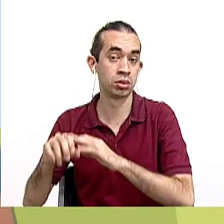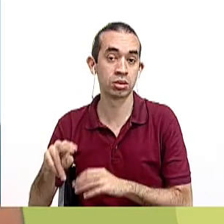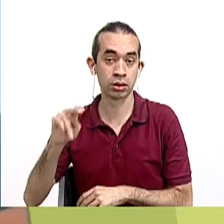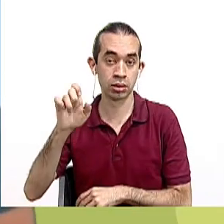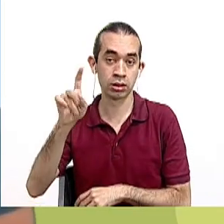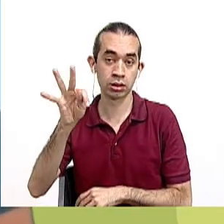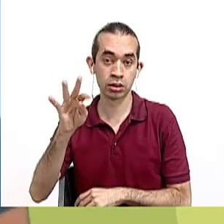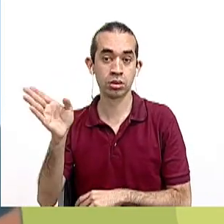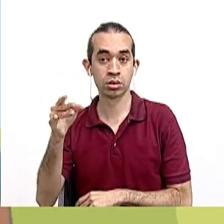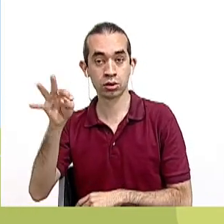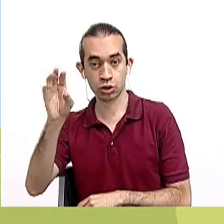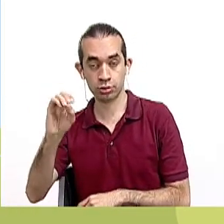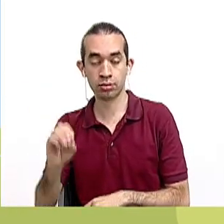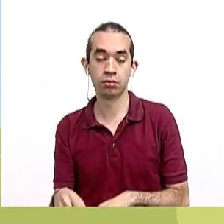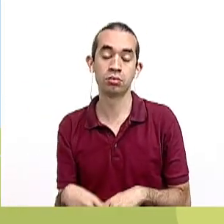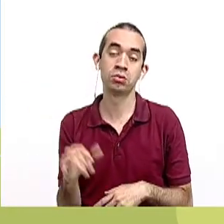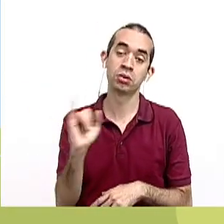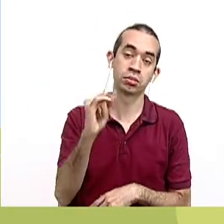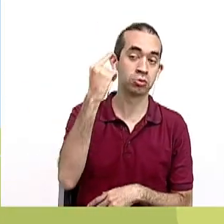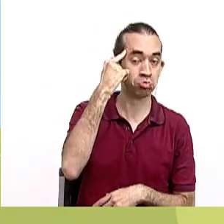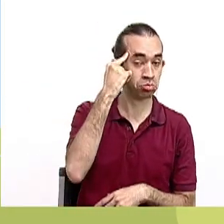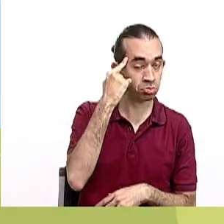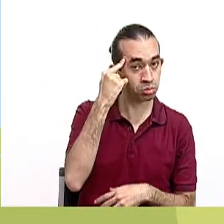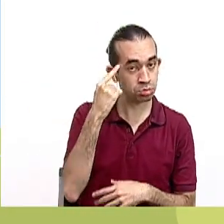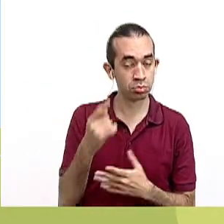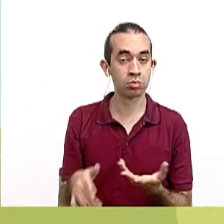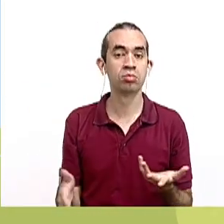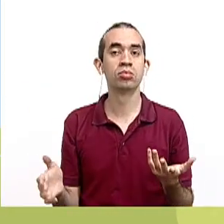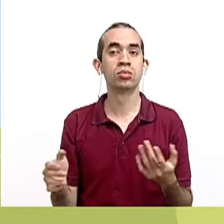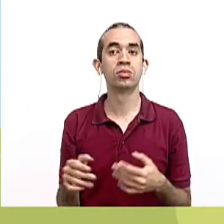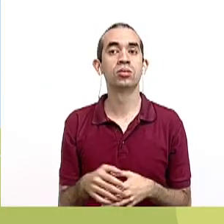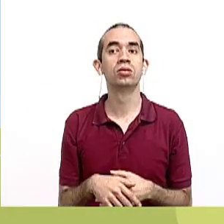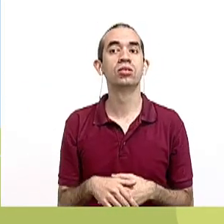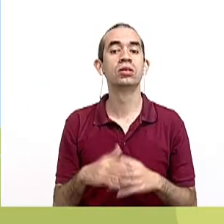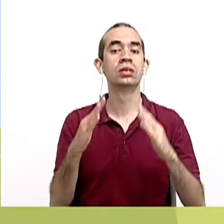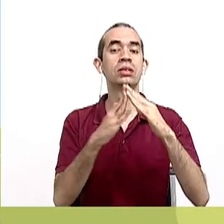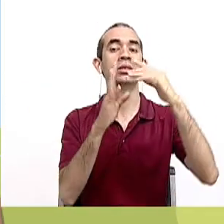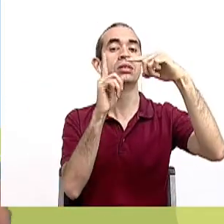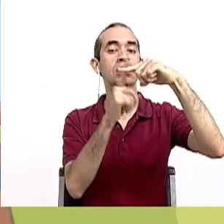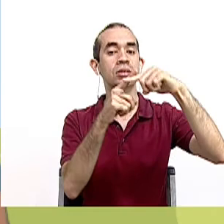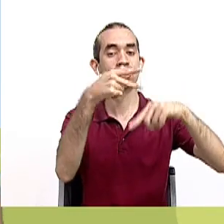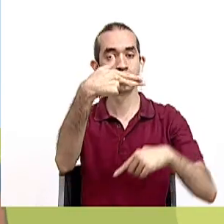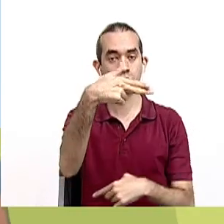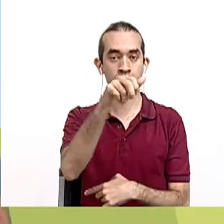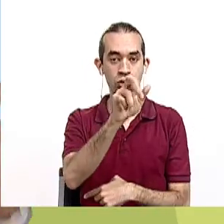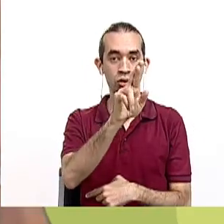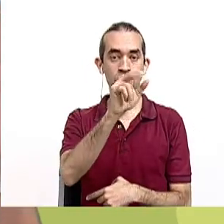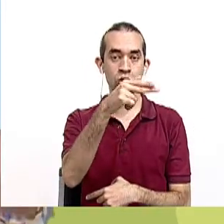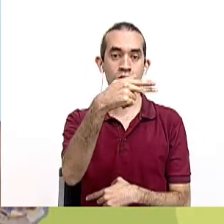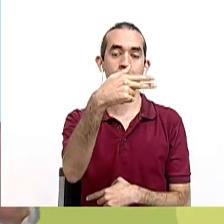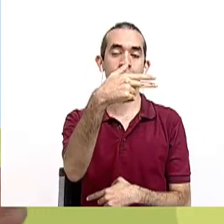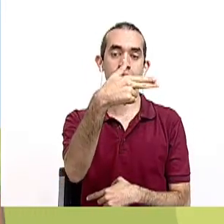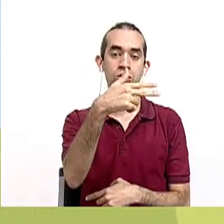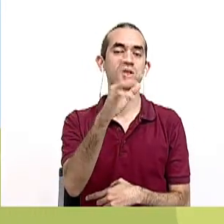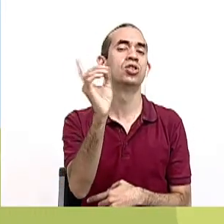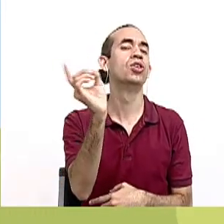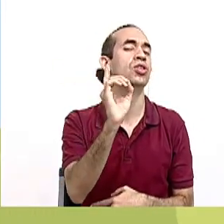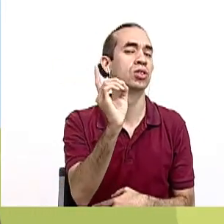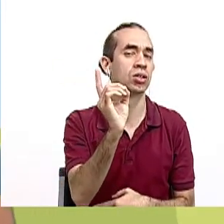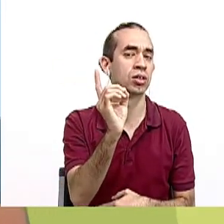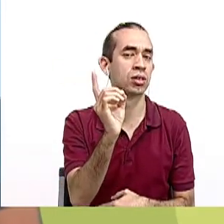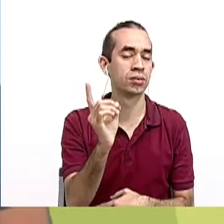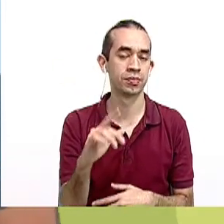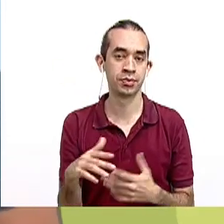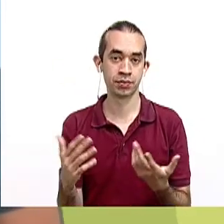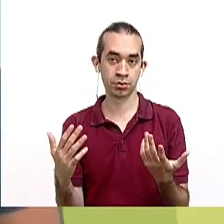are going to think about where is the church. Okay, so think about your community and tell